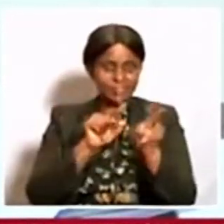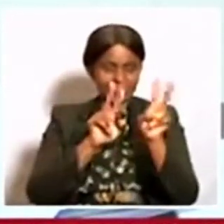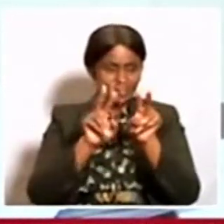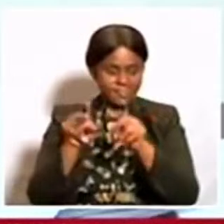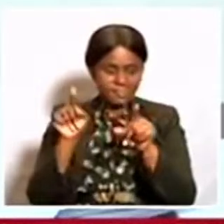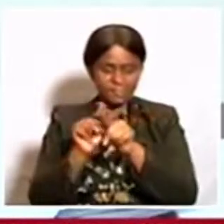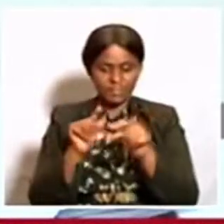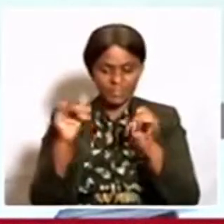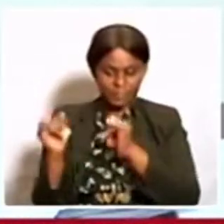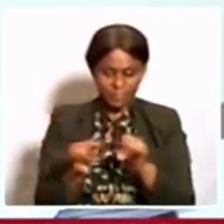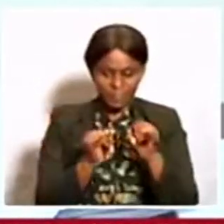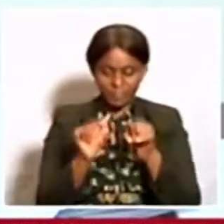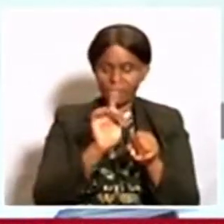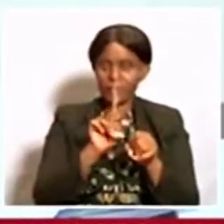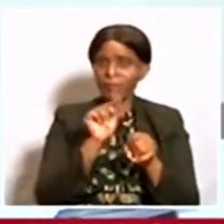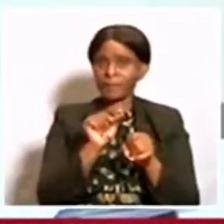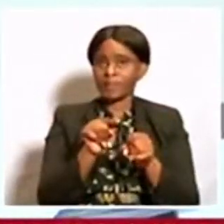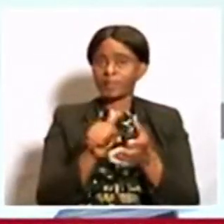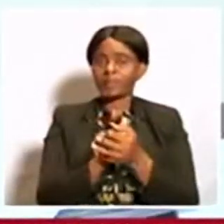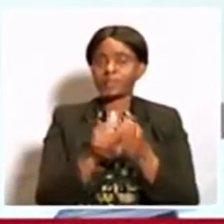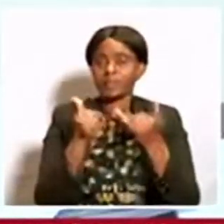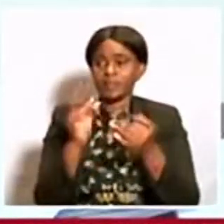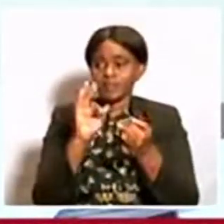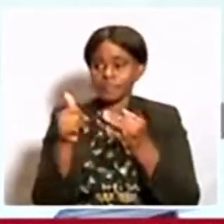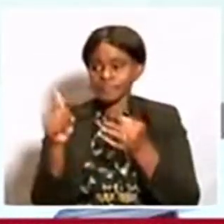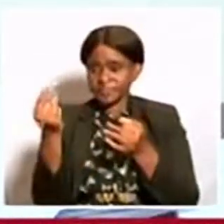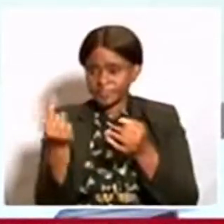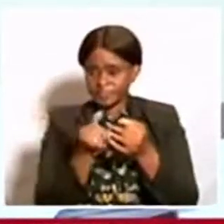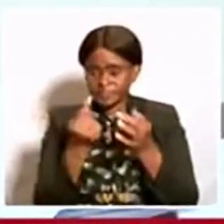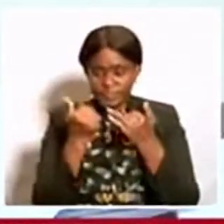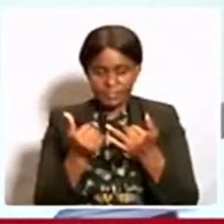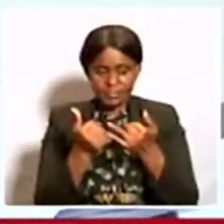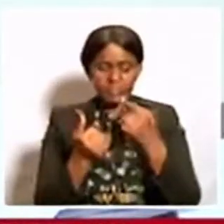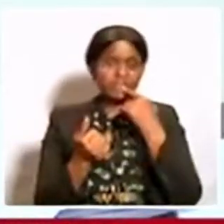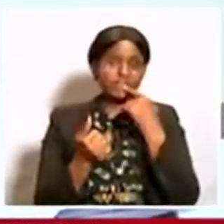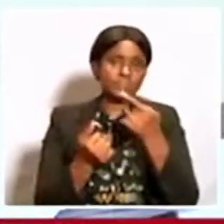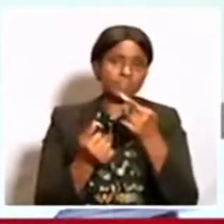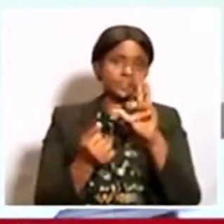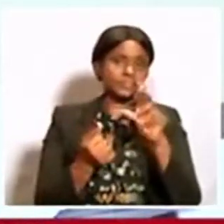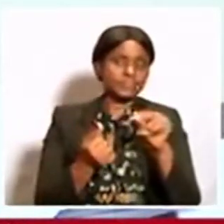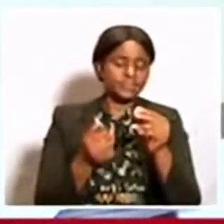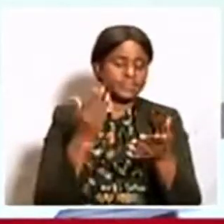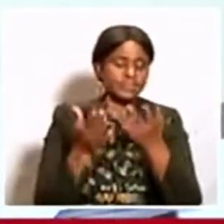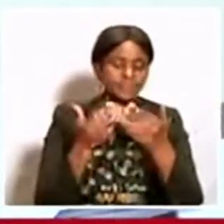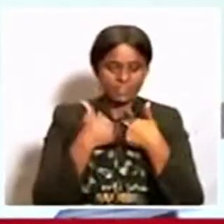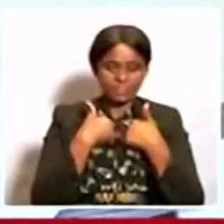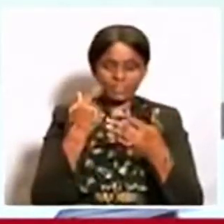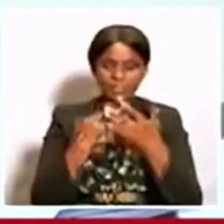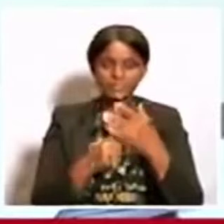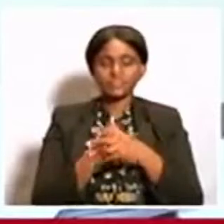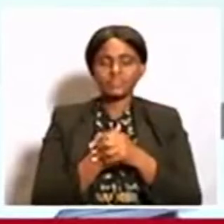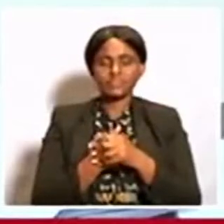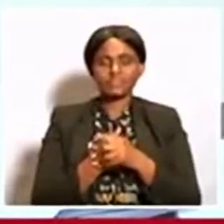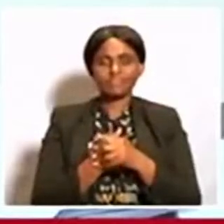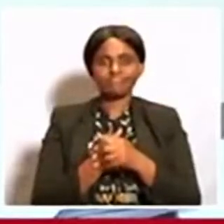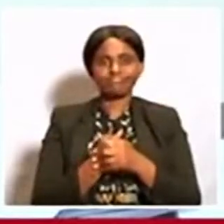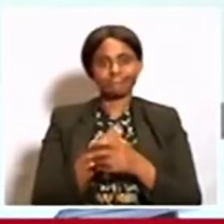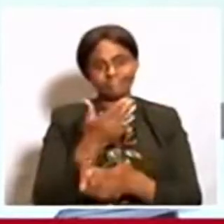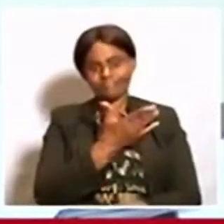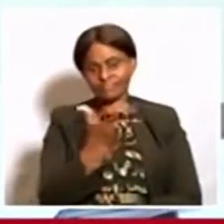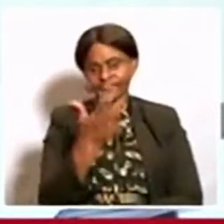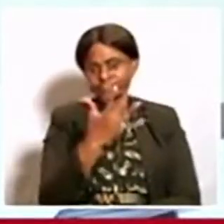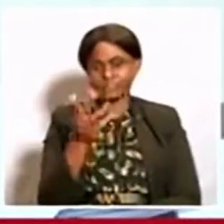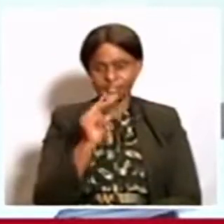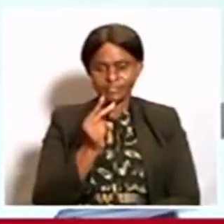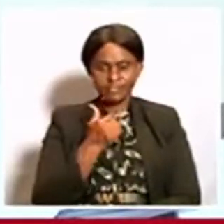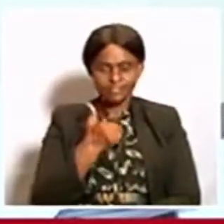the implementation of this. Now, if we come around and say maybe it has been those things, we